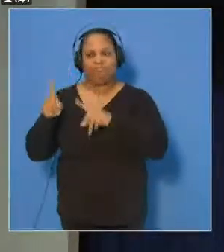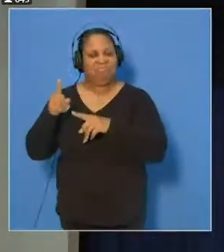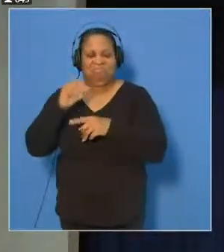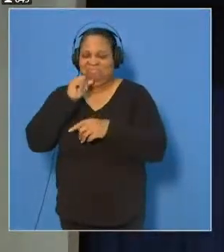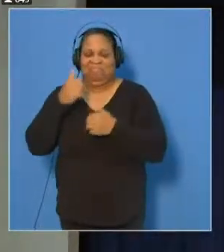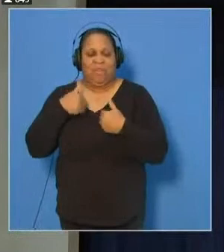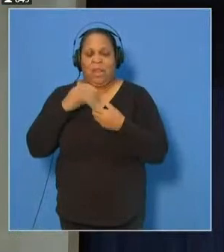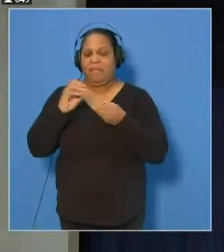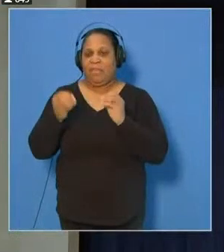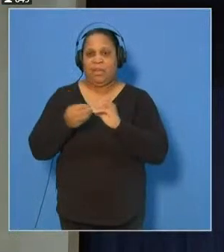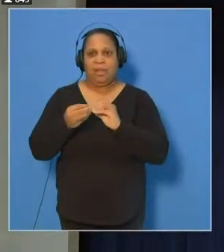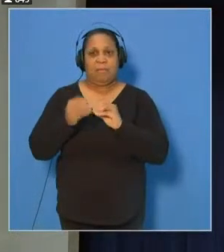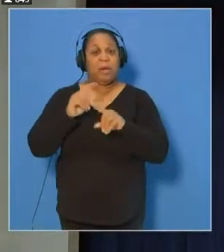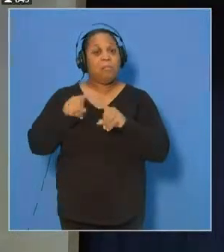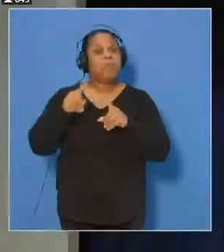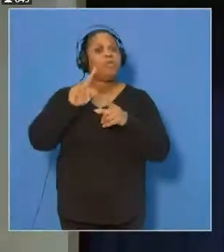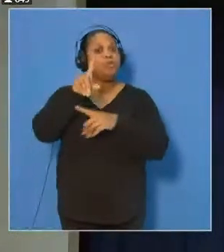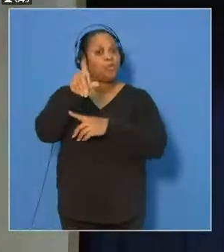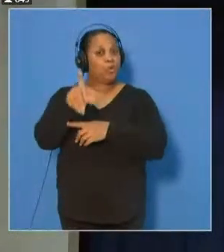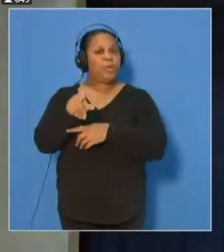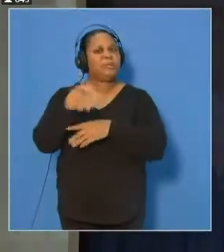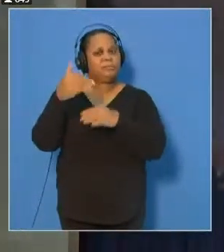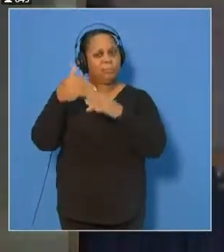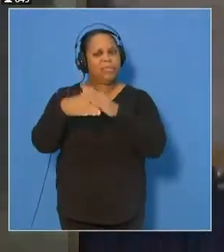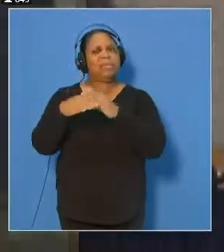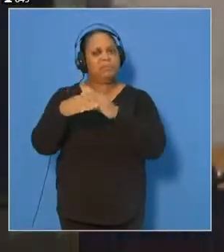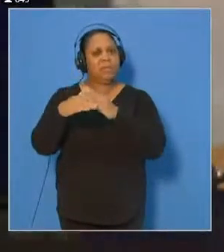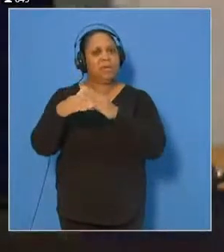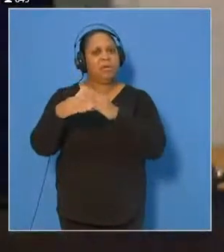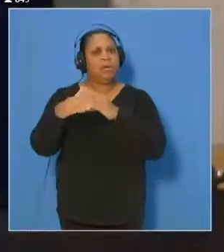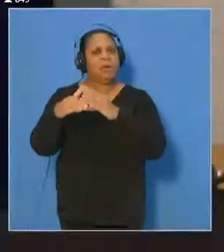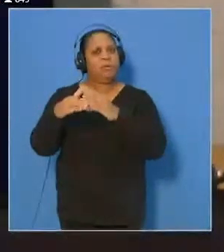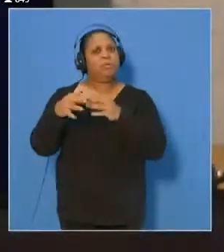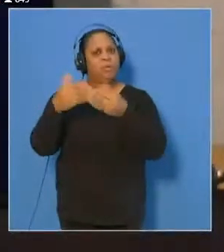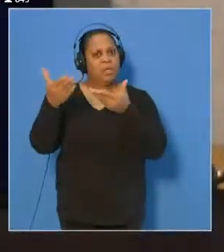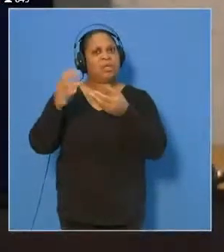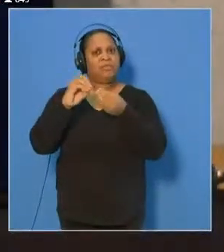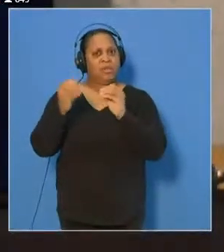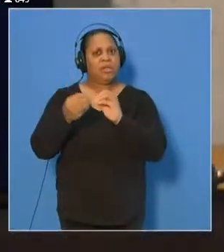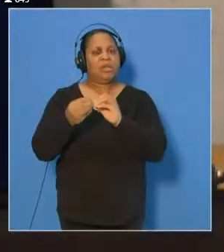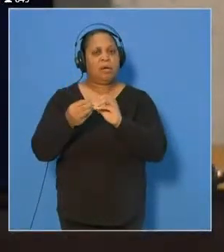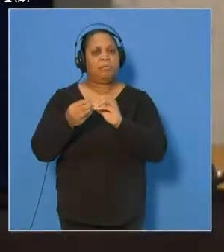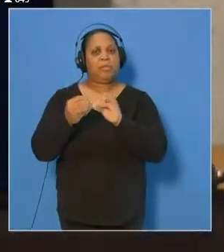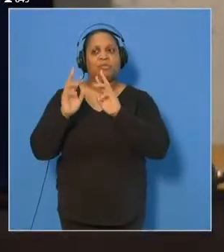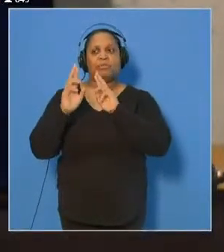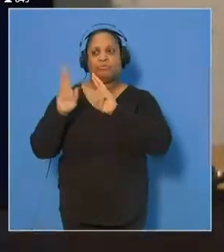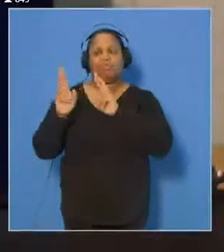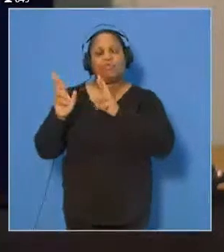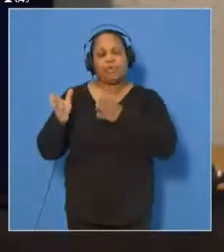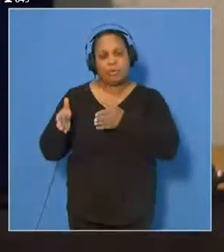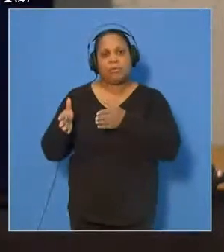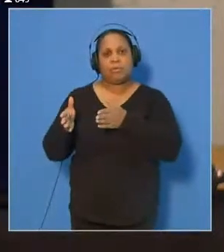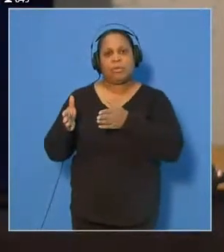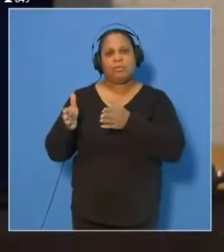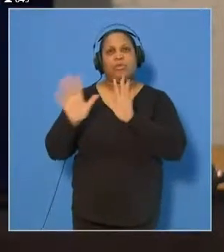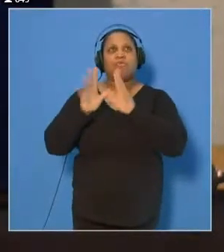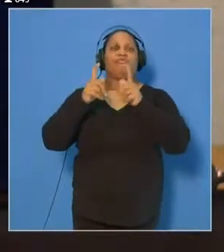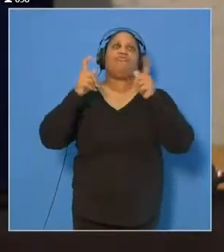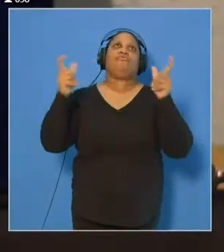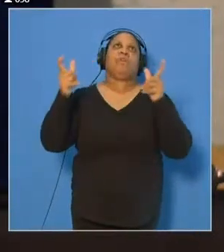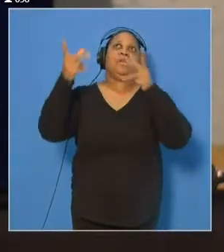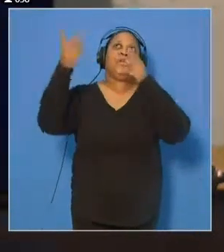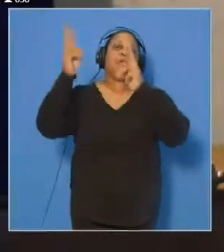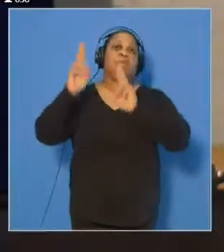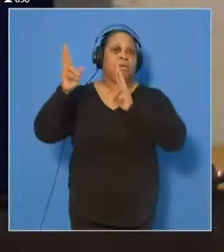Does anybody But those have are that figure? questions that you can easily email and we can give you the figures. With the greatest amount of respect, a number of